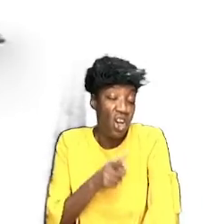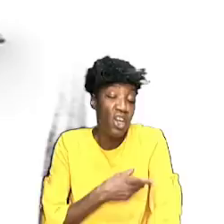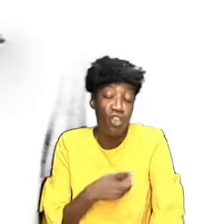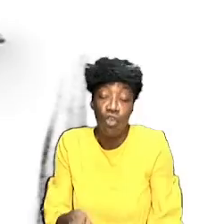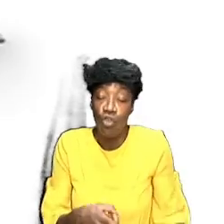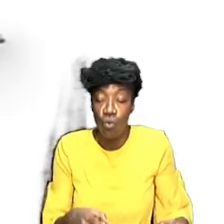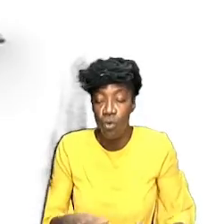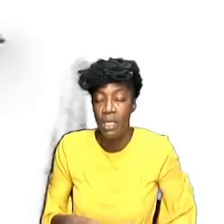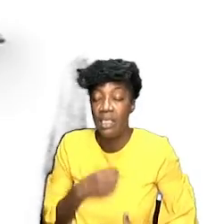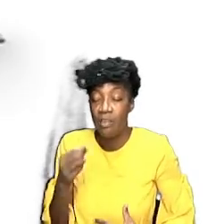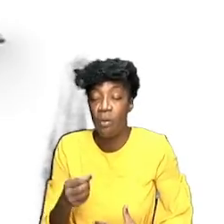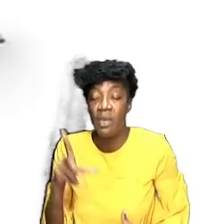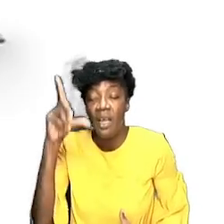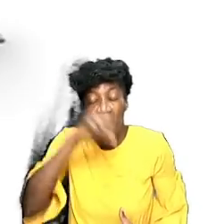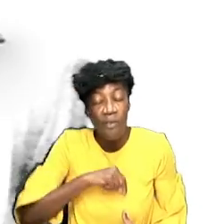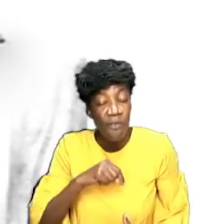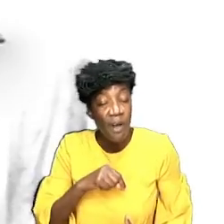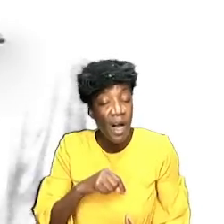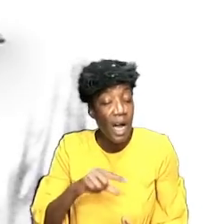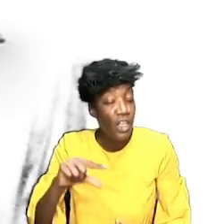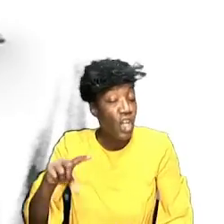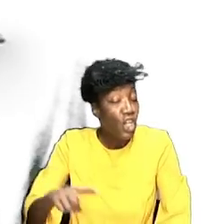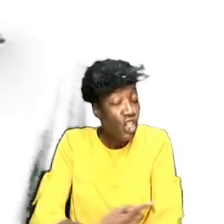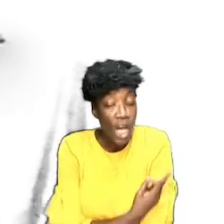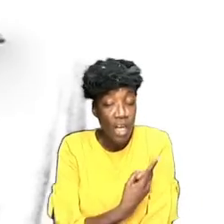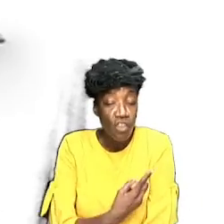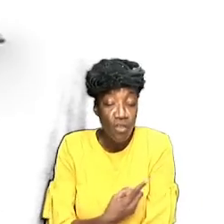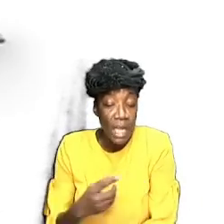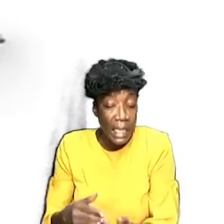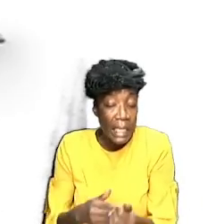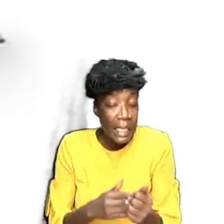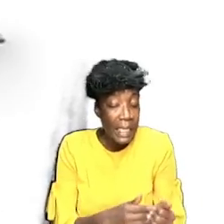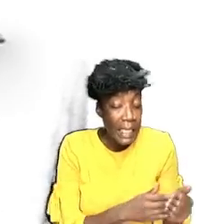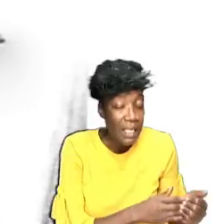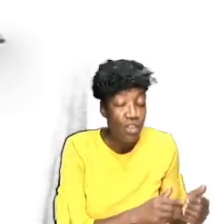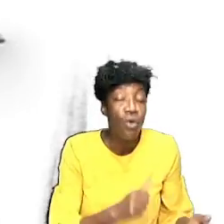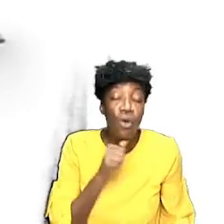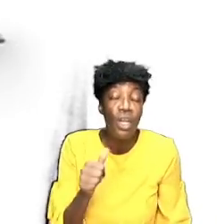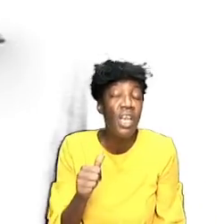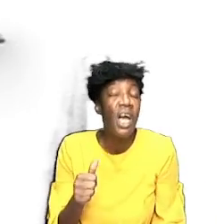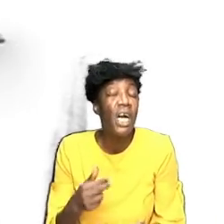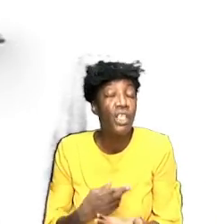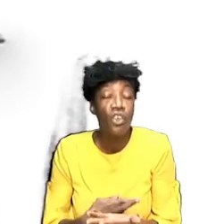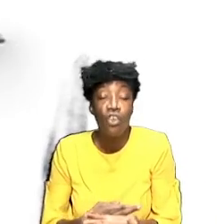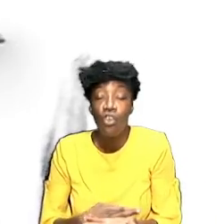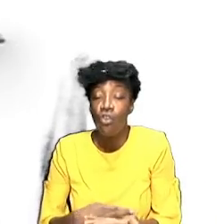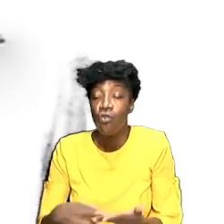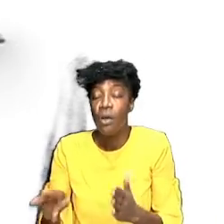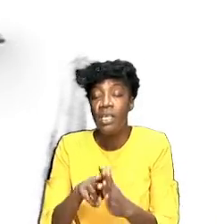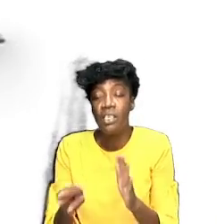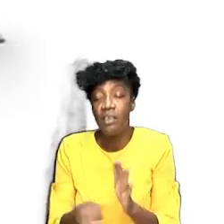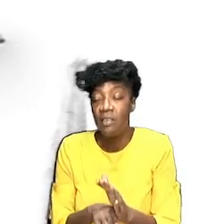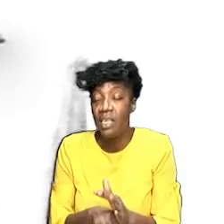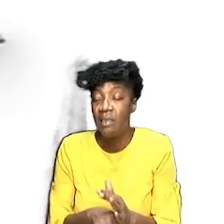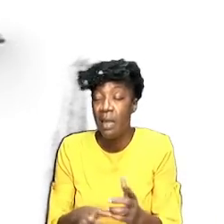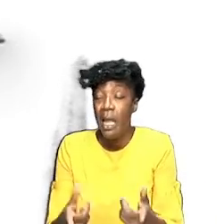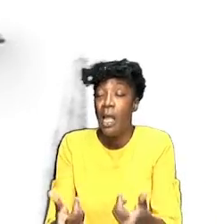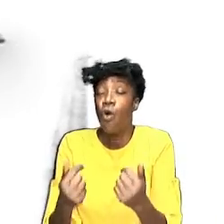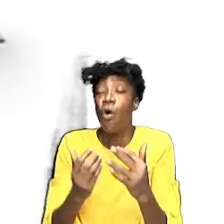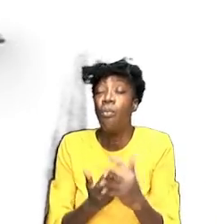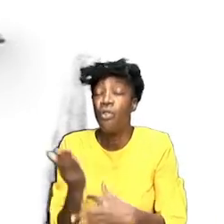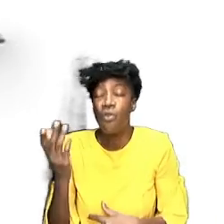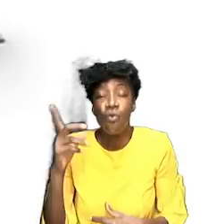doctrine always leads us down a road of unrighteousness. Amen. And false doctrine comes through a medium of deception.